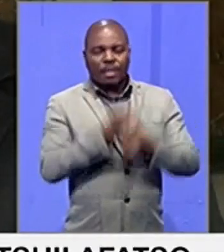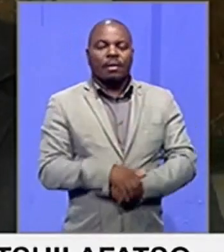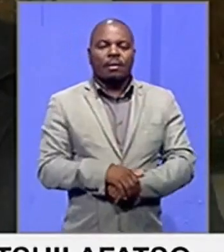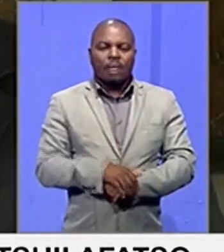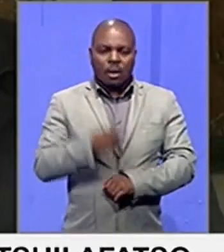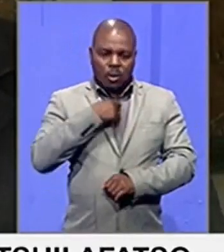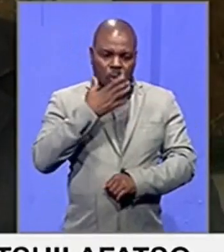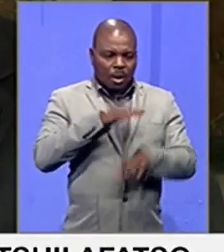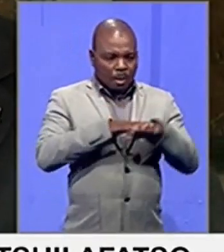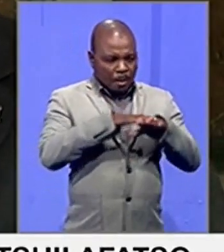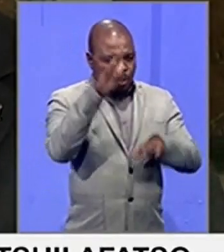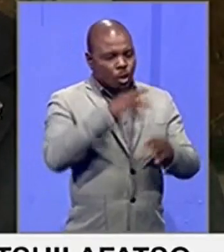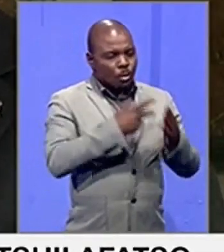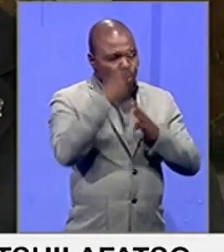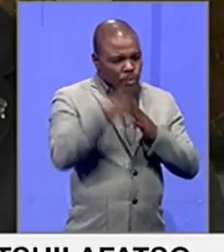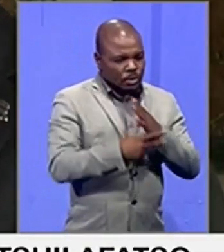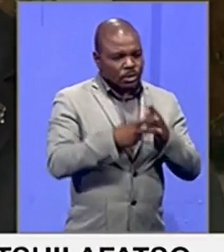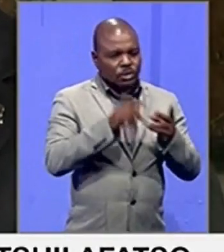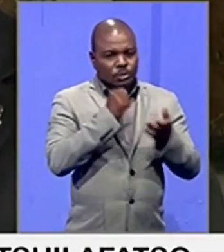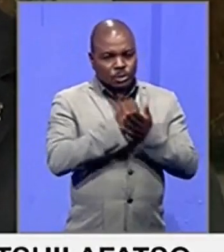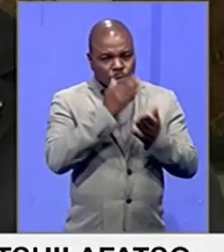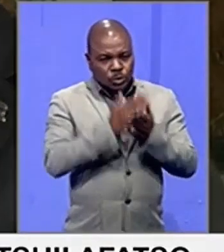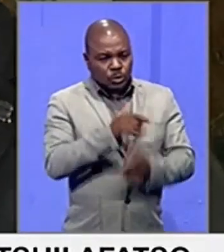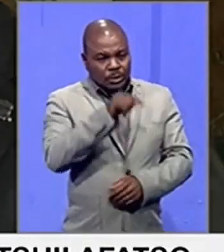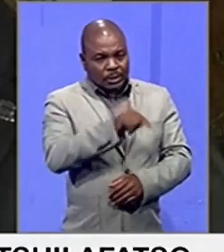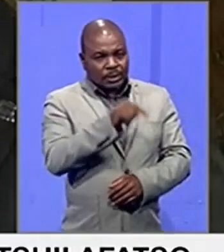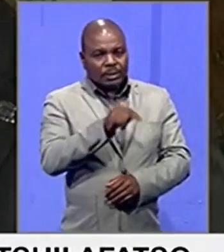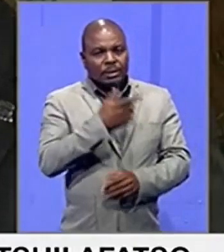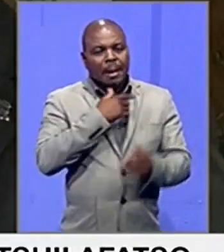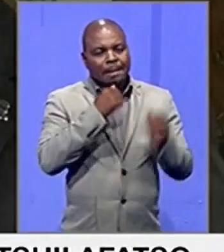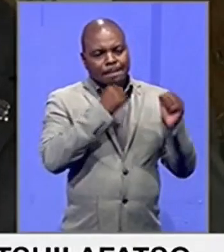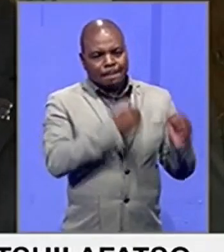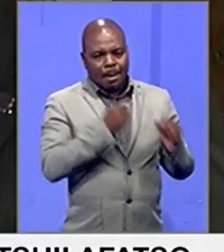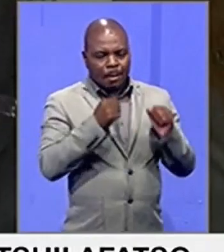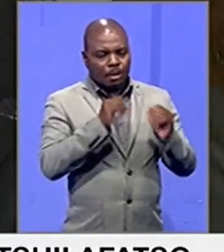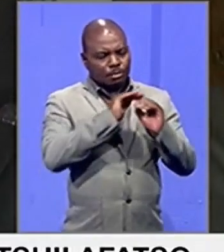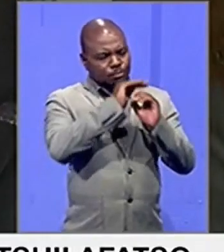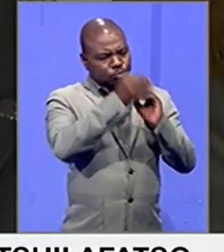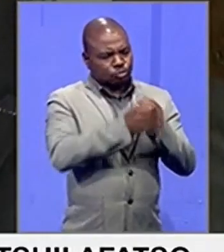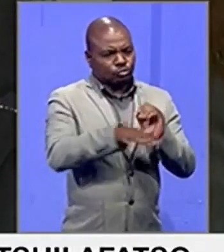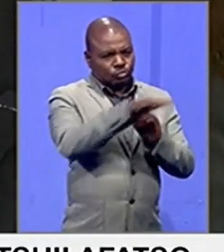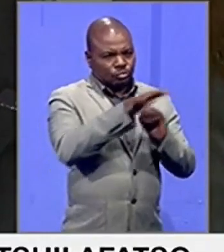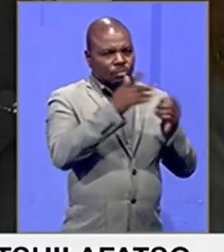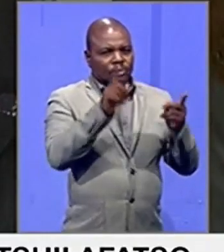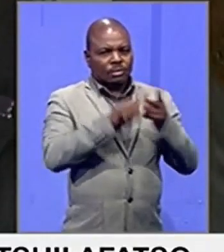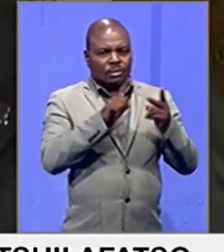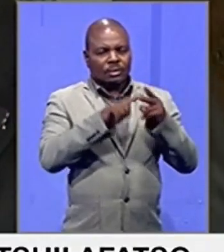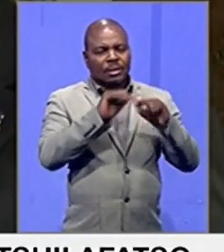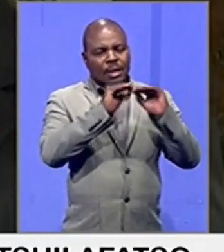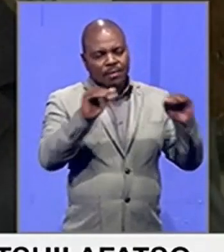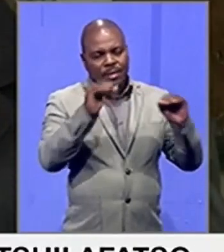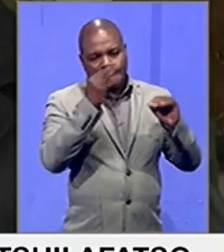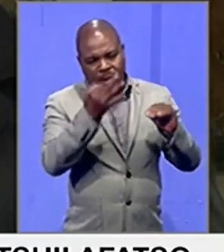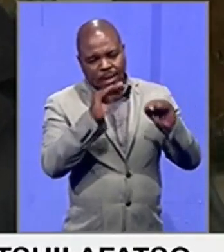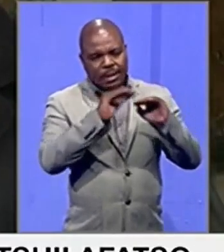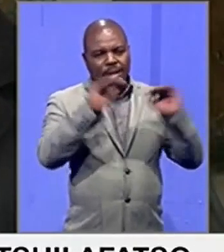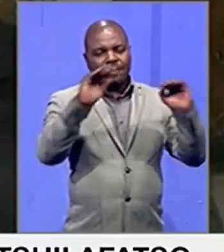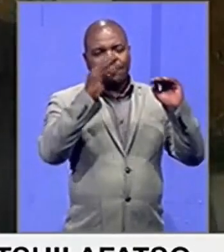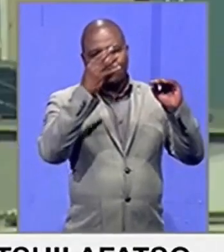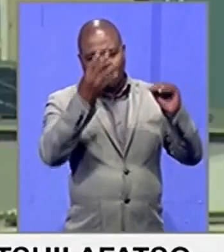to our grid here in the city so that we can go to permanent stage 2 protection, stage 3 protection, stage 4 protection